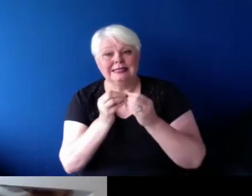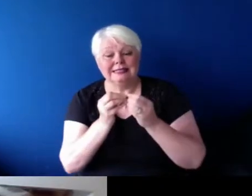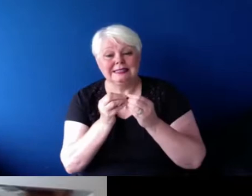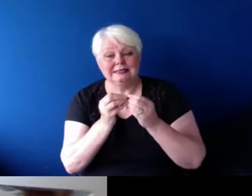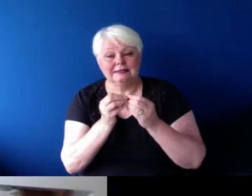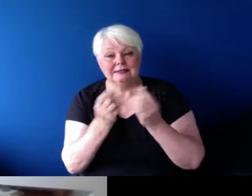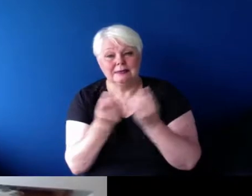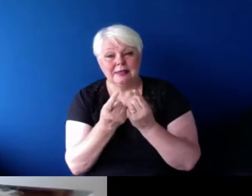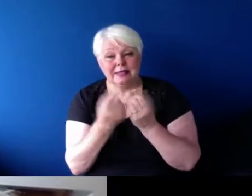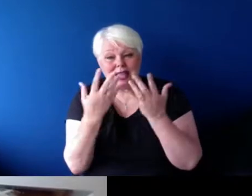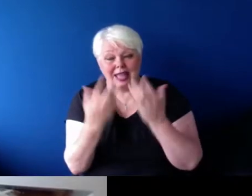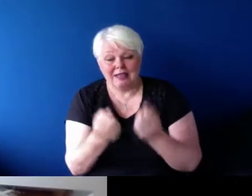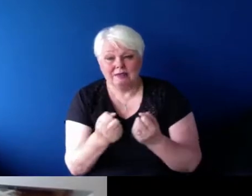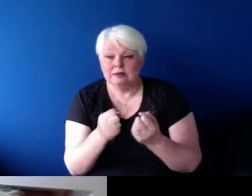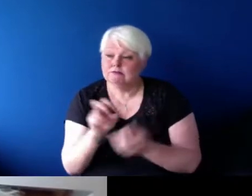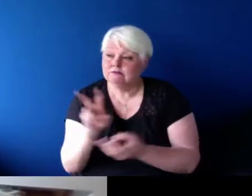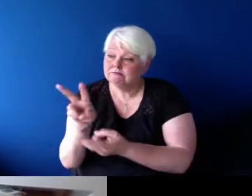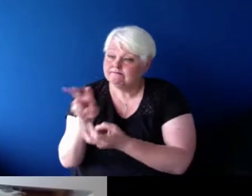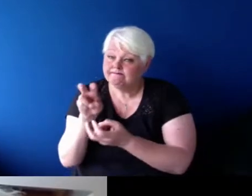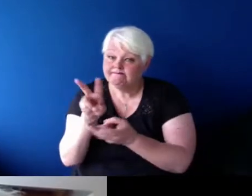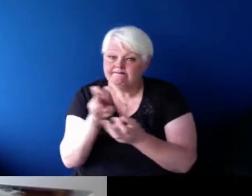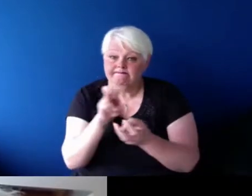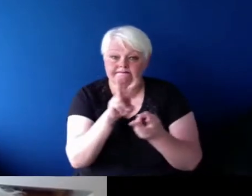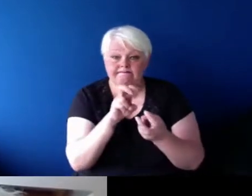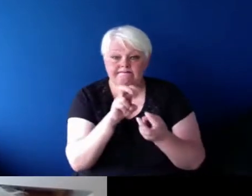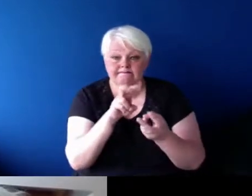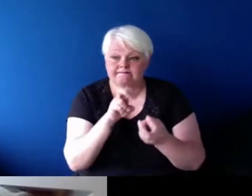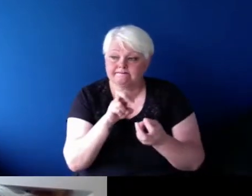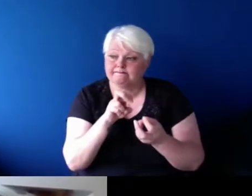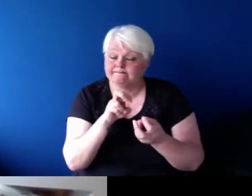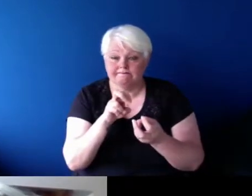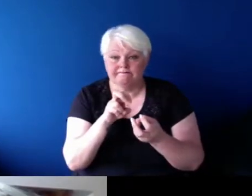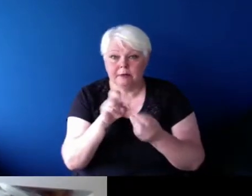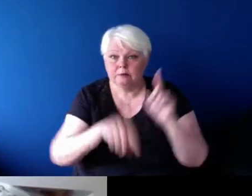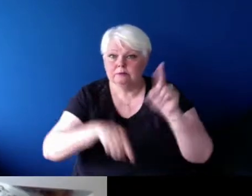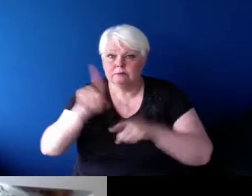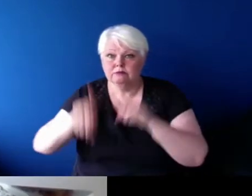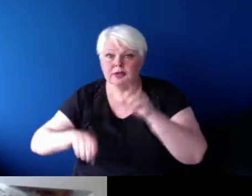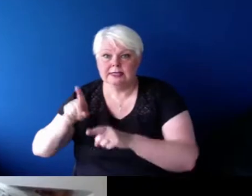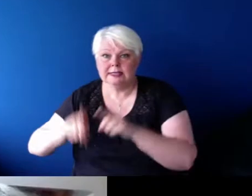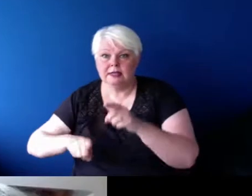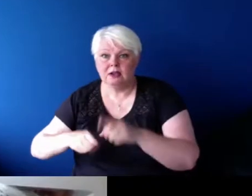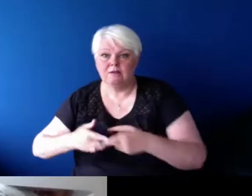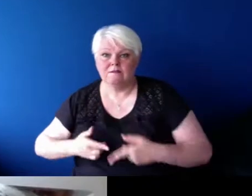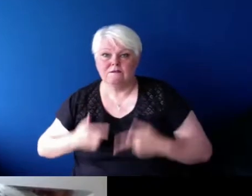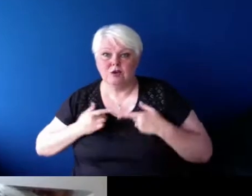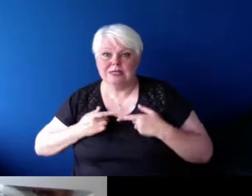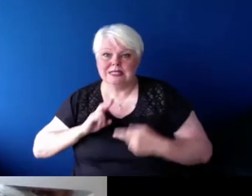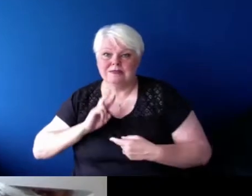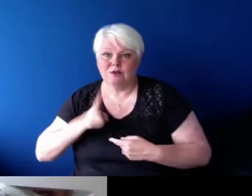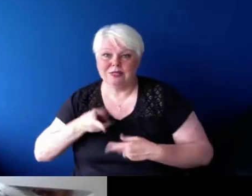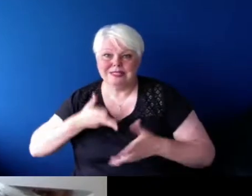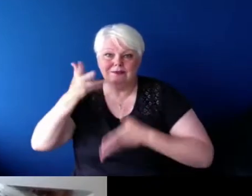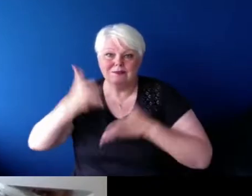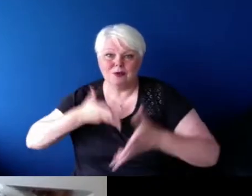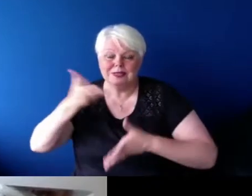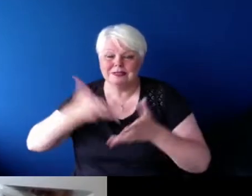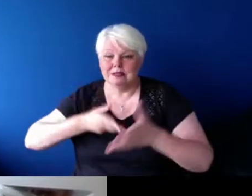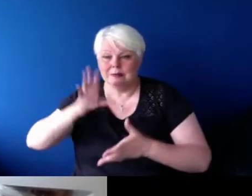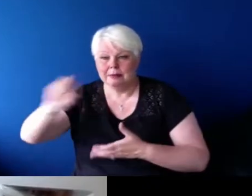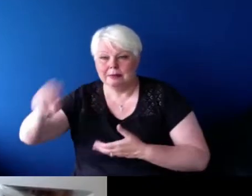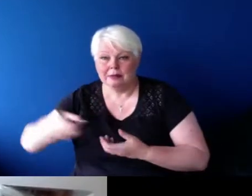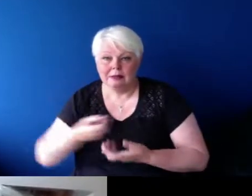which has listened to a variety of voices and put people that actually profoundly disagree with each other onto a committee